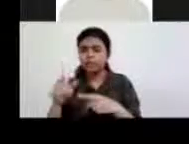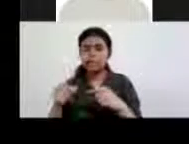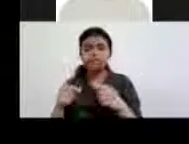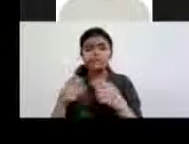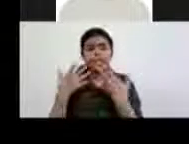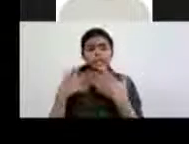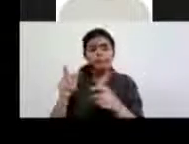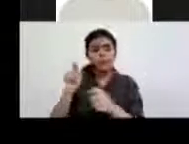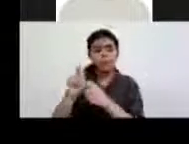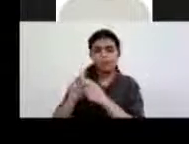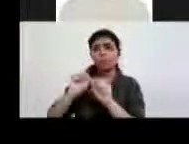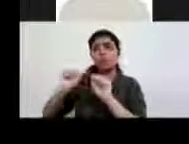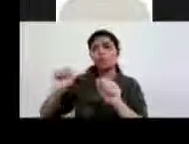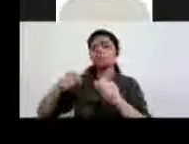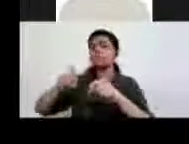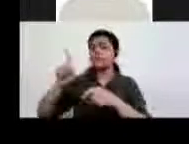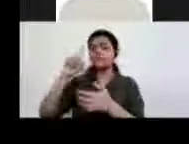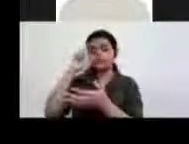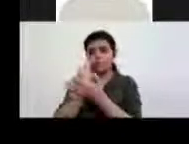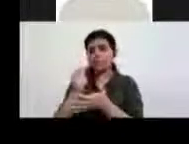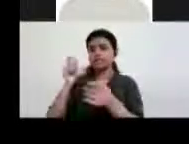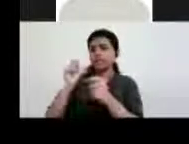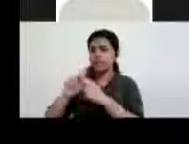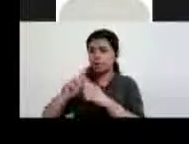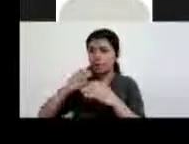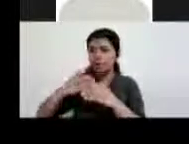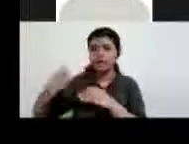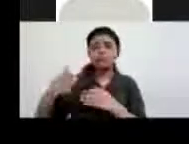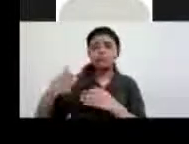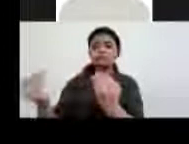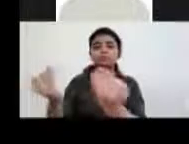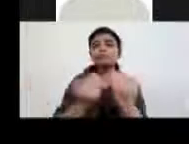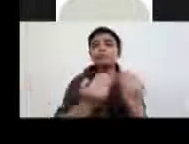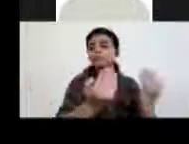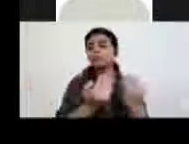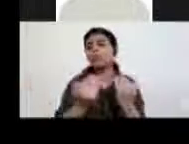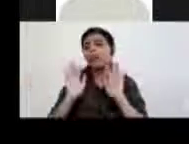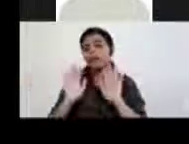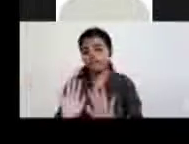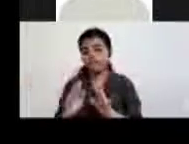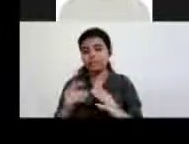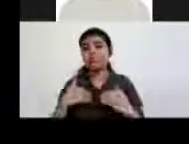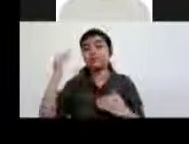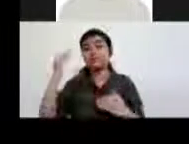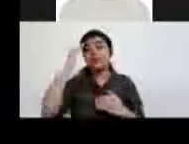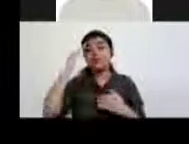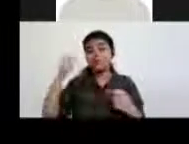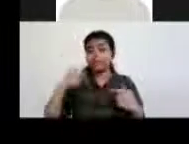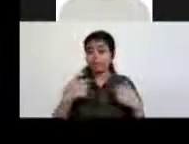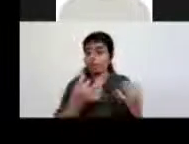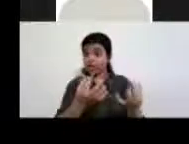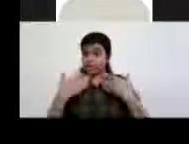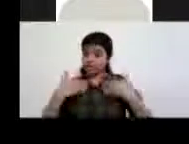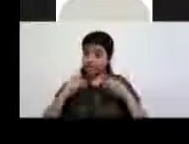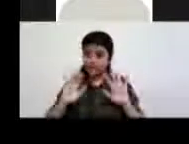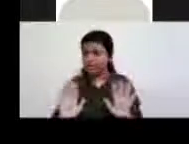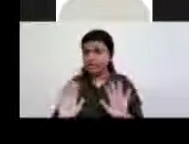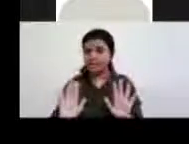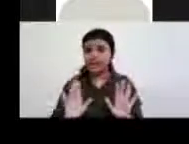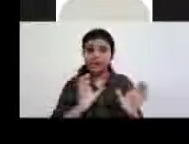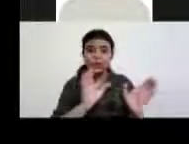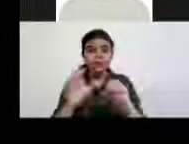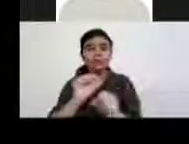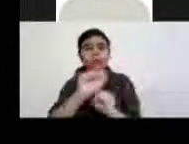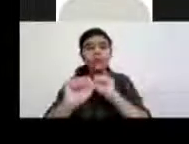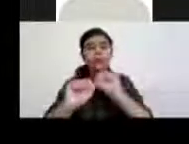freelancers that are like supporting us in the different areas where we know that we are not the specialists, because every specialist should